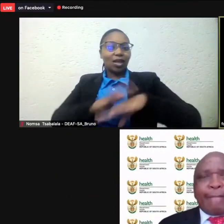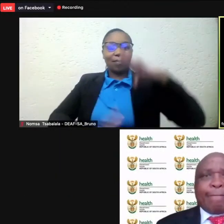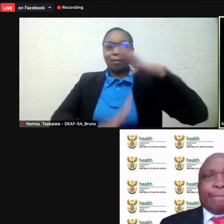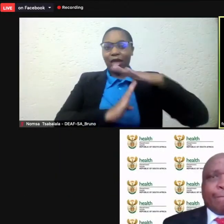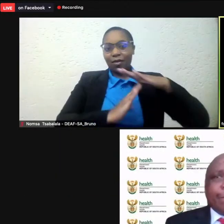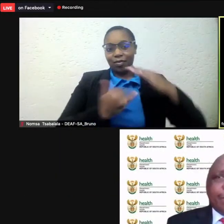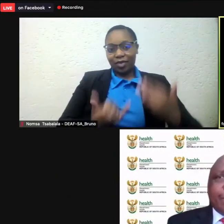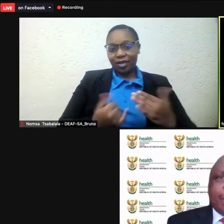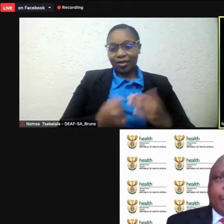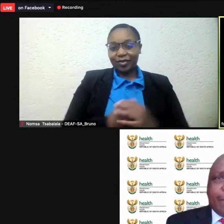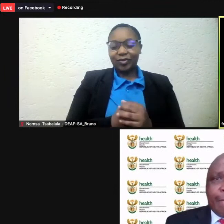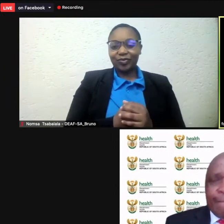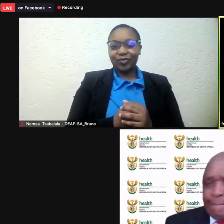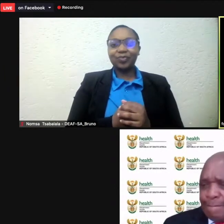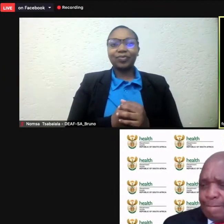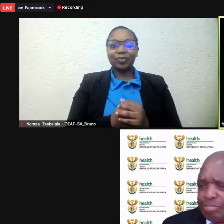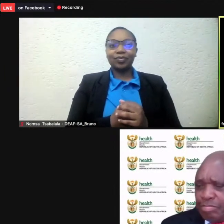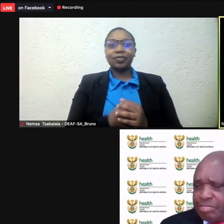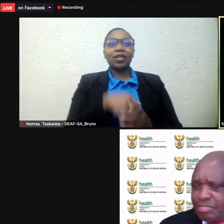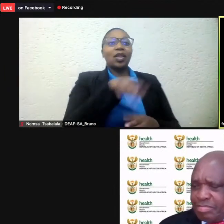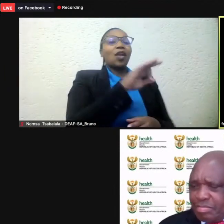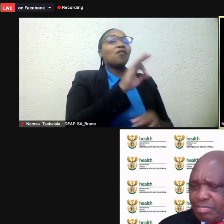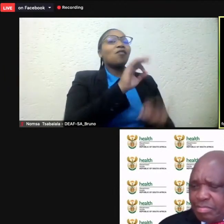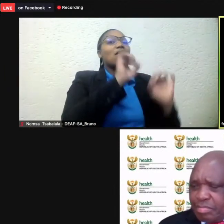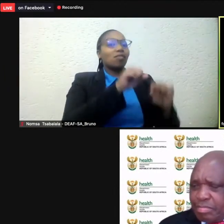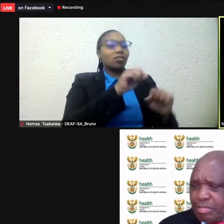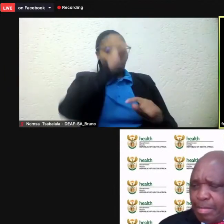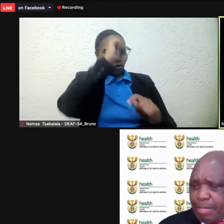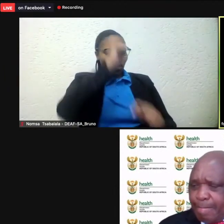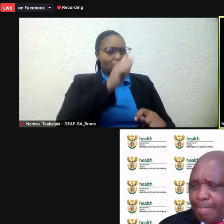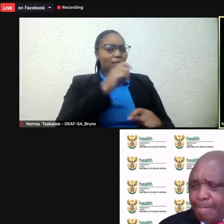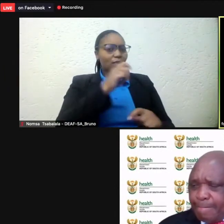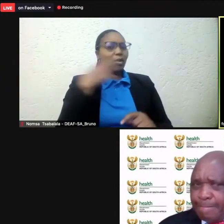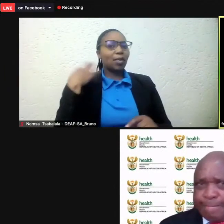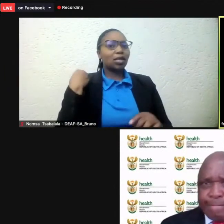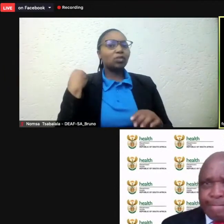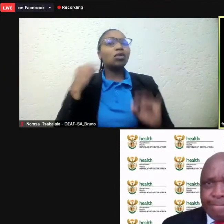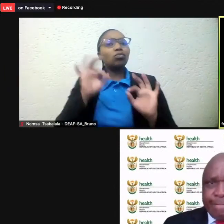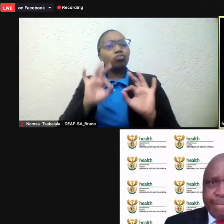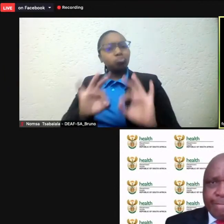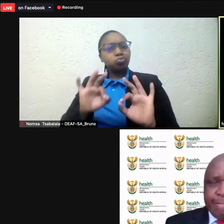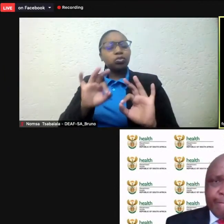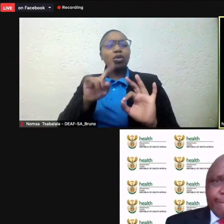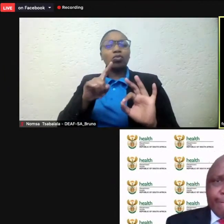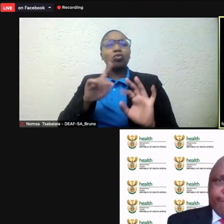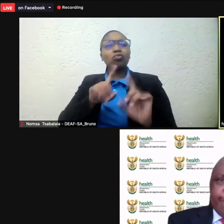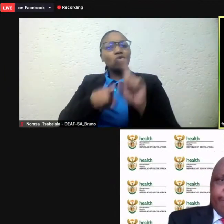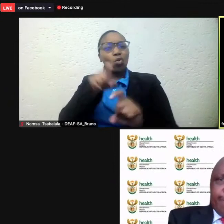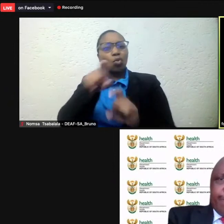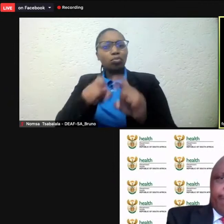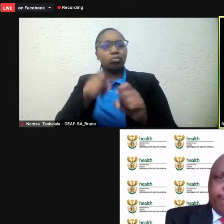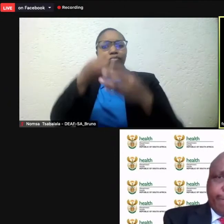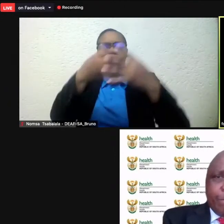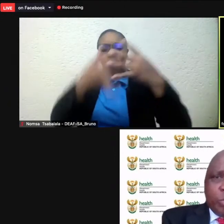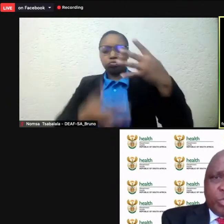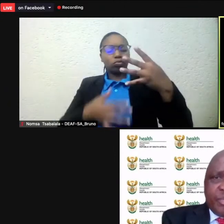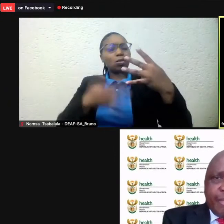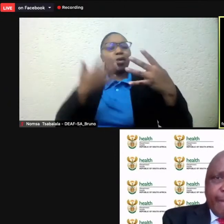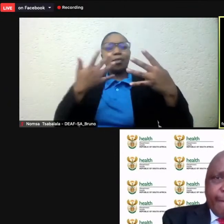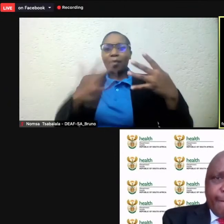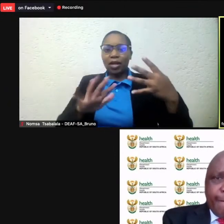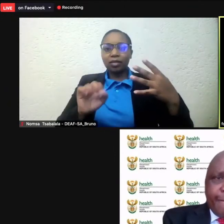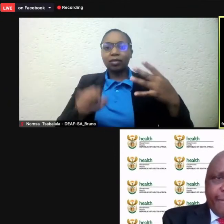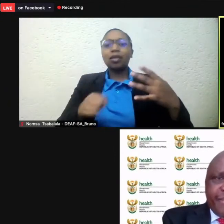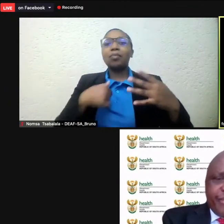Yeah, Honorable Minister, you are quite correct. That was the last round of questions. Yeah, I've been trying to get hold of